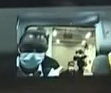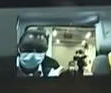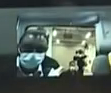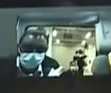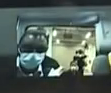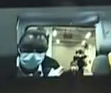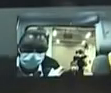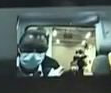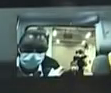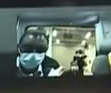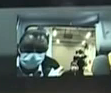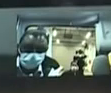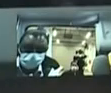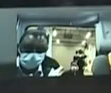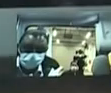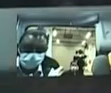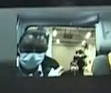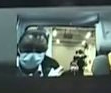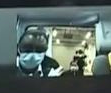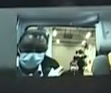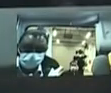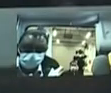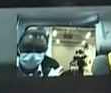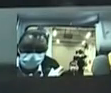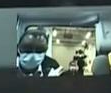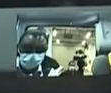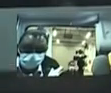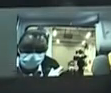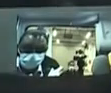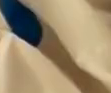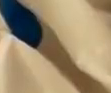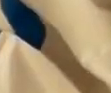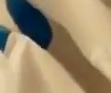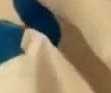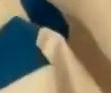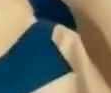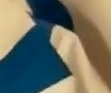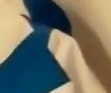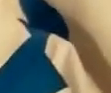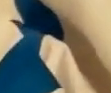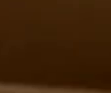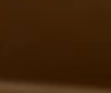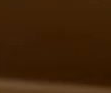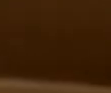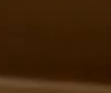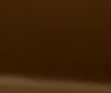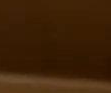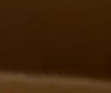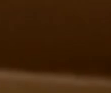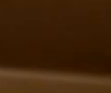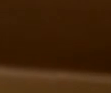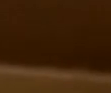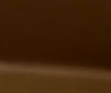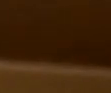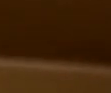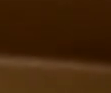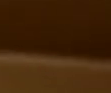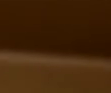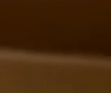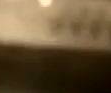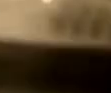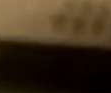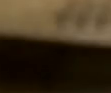79-year-old Anita Gandolfo was hoping to get one of those doses, but is having major problems getting an appointment. She can only get the vaccine if